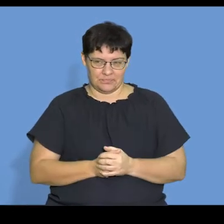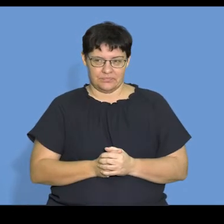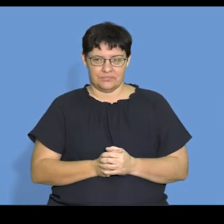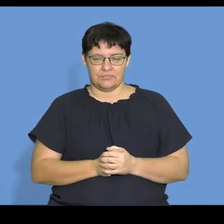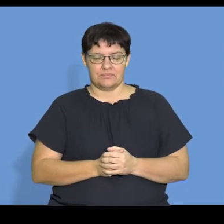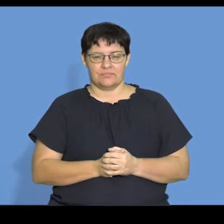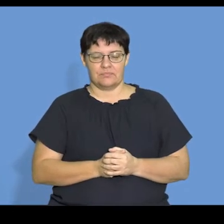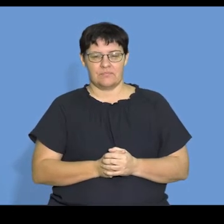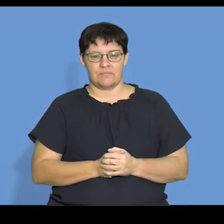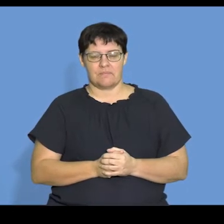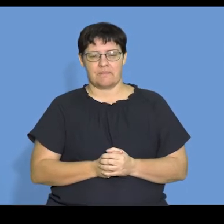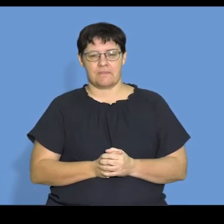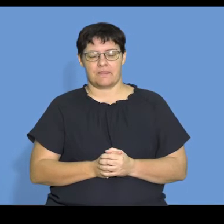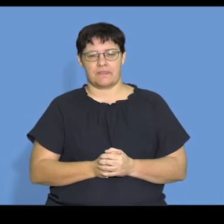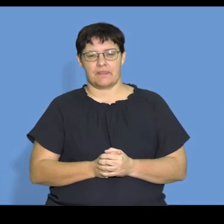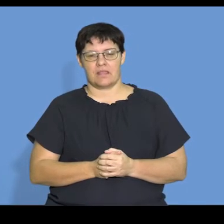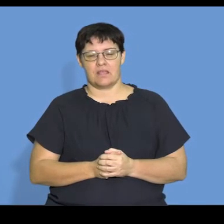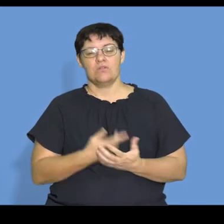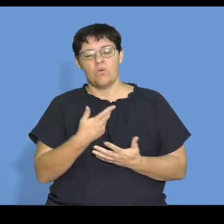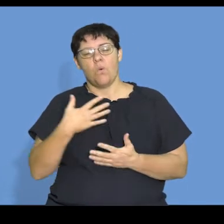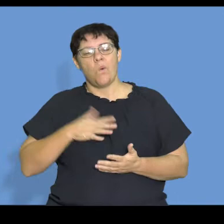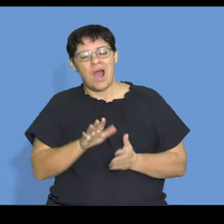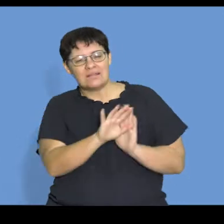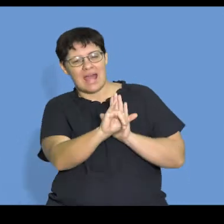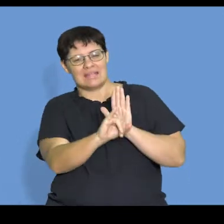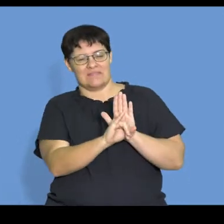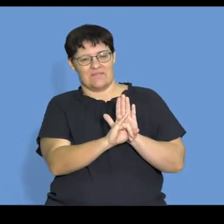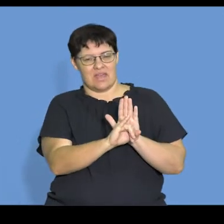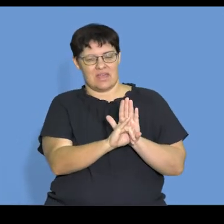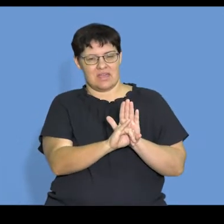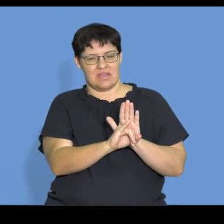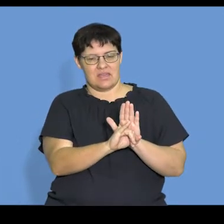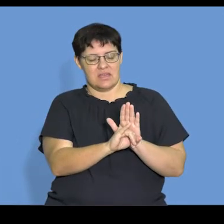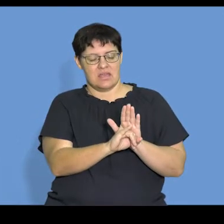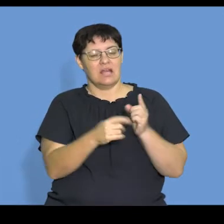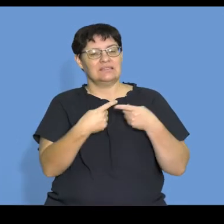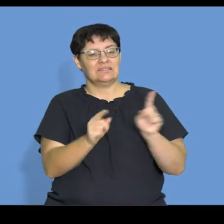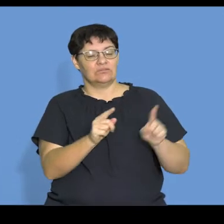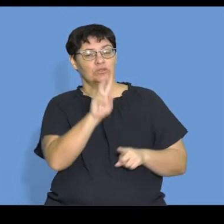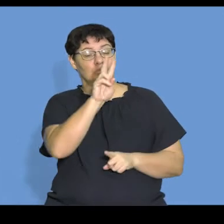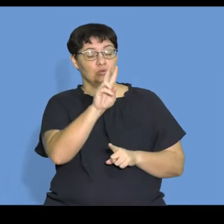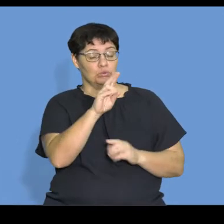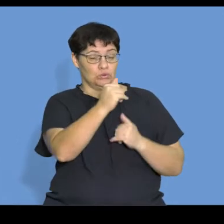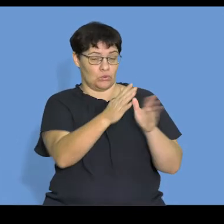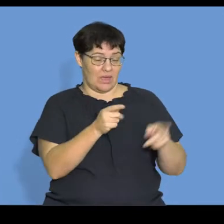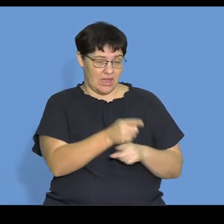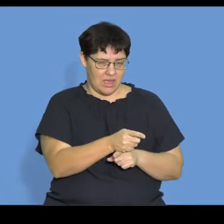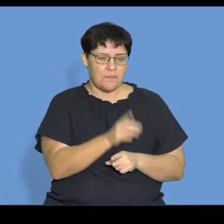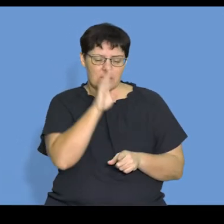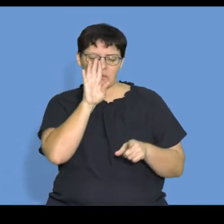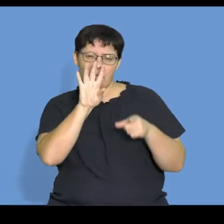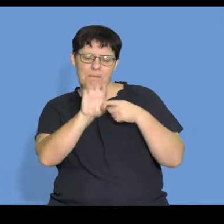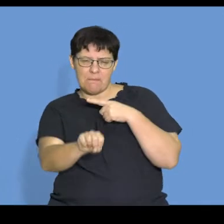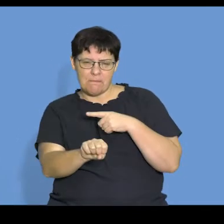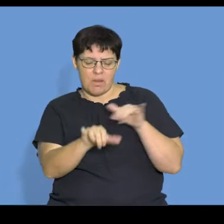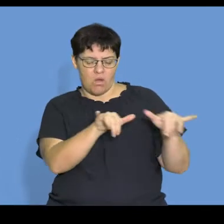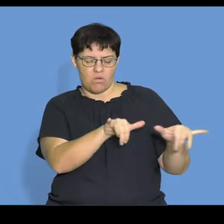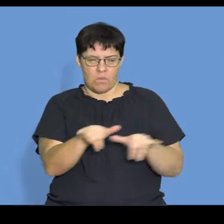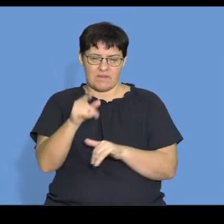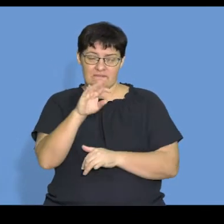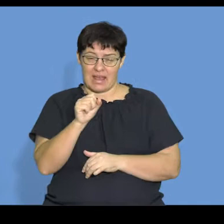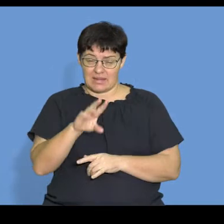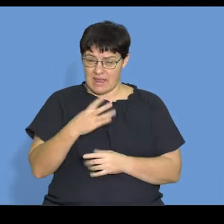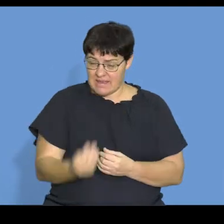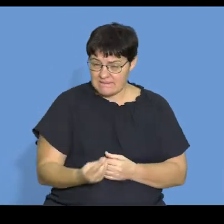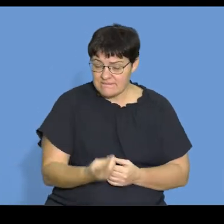Now, when you are trying to identify a difference of 2 squares, you need to check whether there is a common factor first.